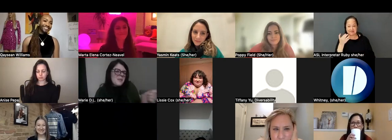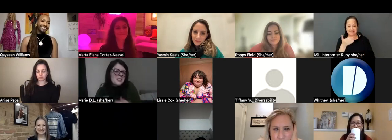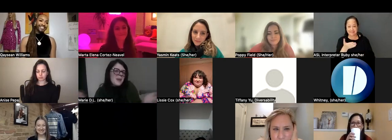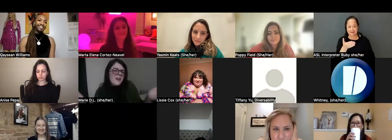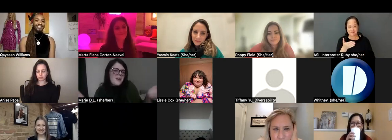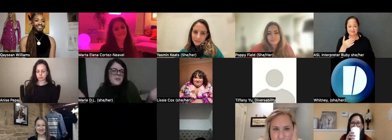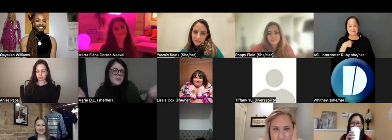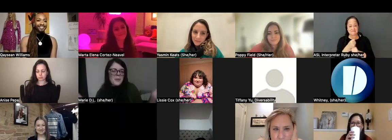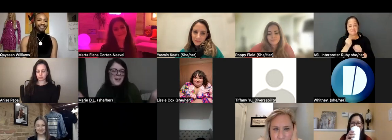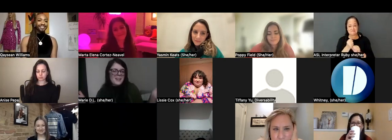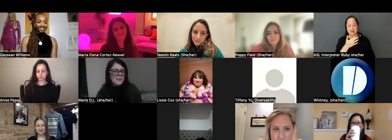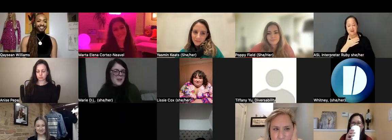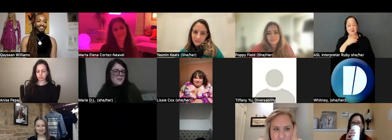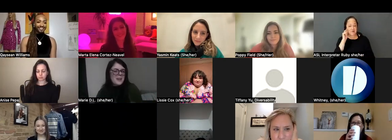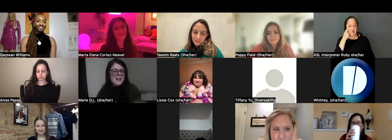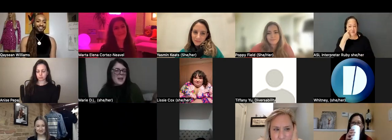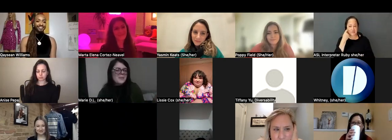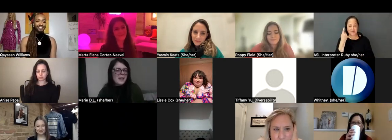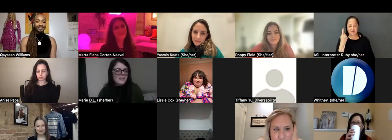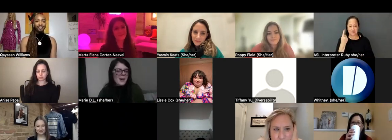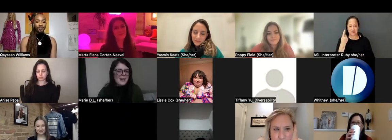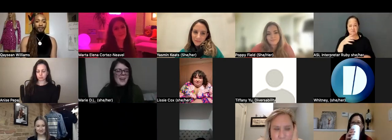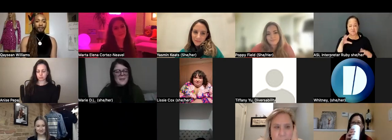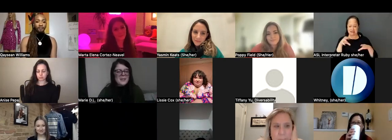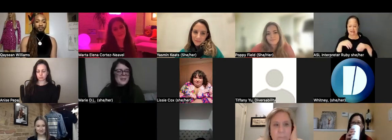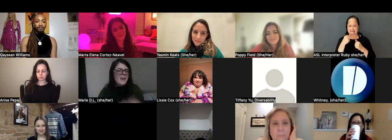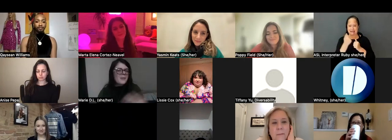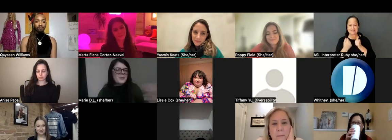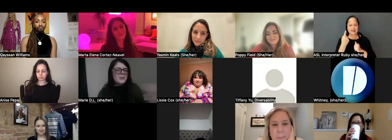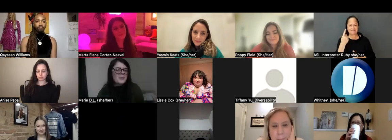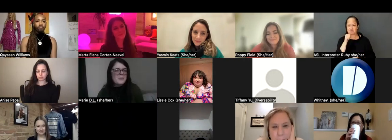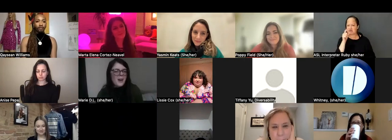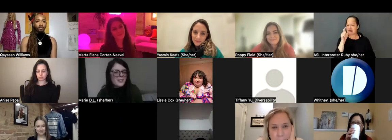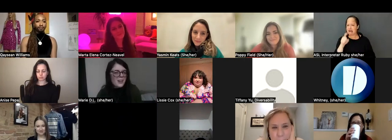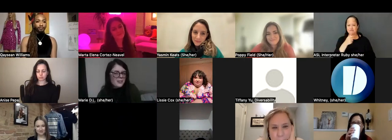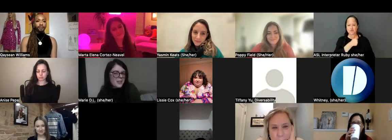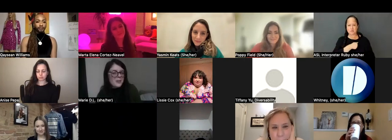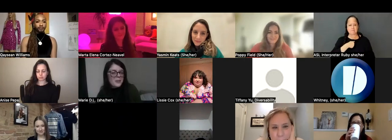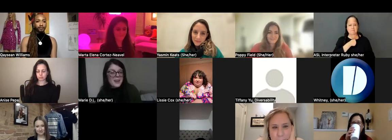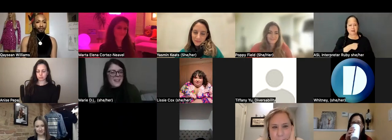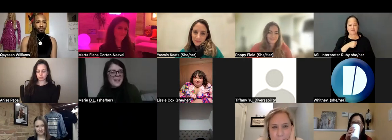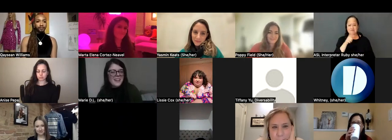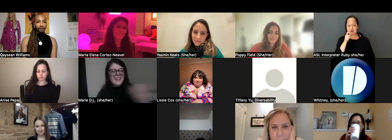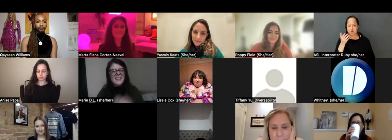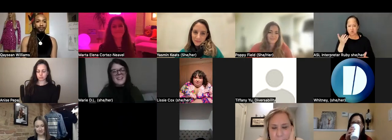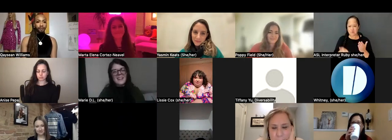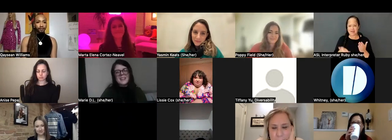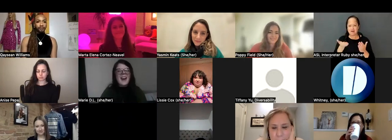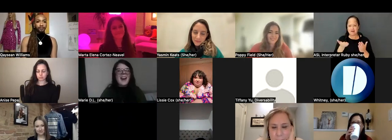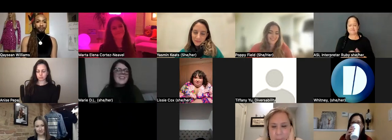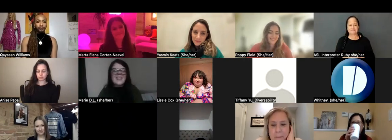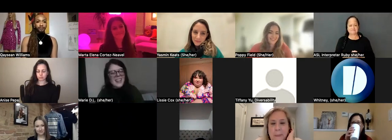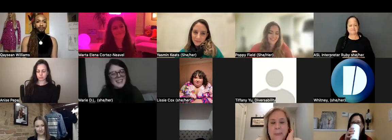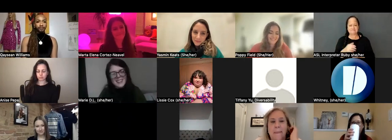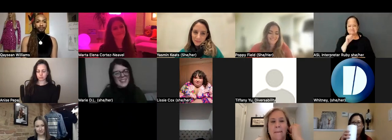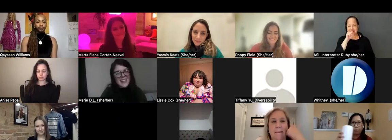Let's just make our own cooler one where we accept everybody and we don't have to apologize for being who we are. So I